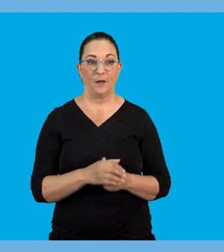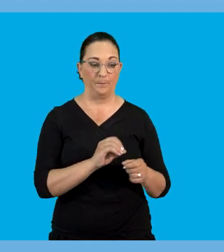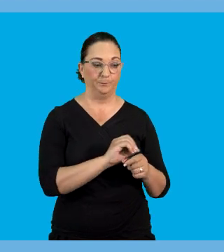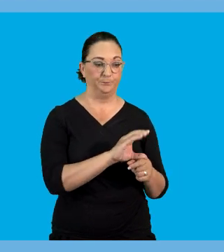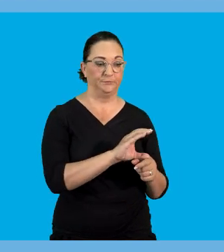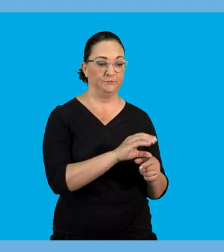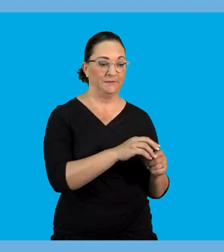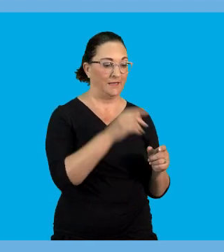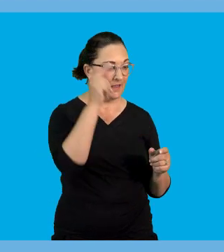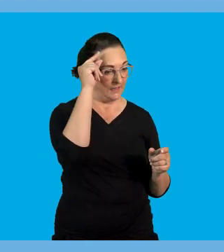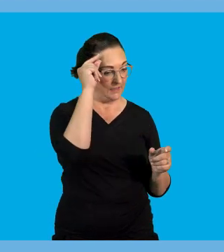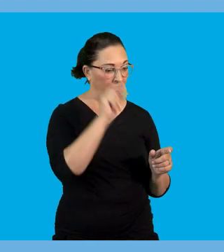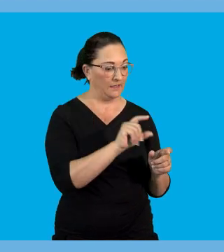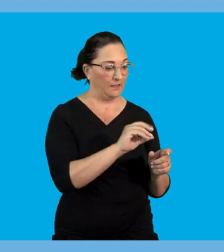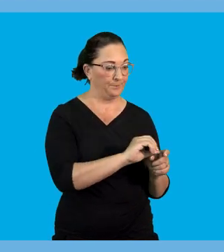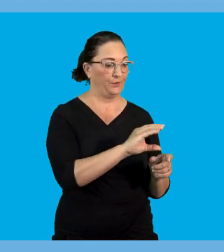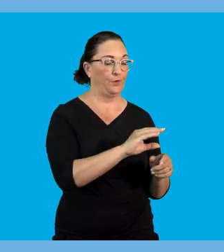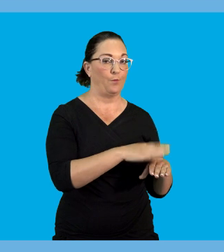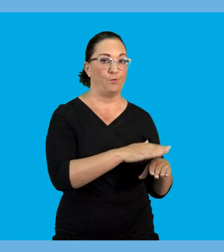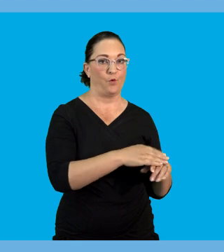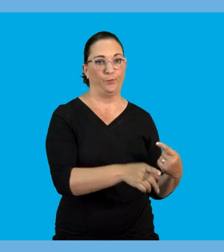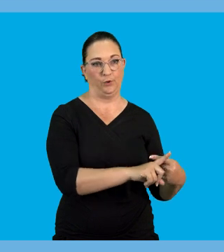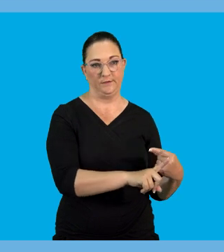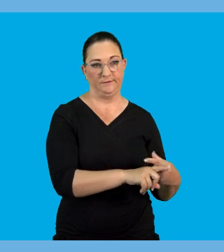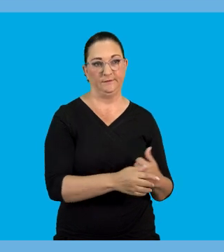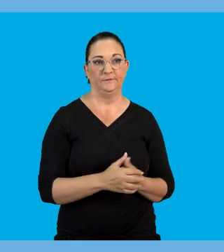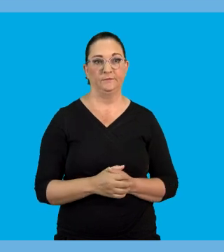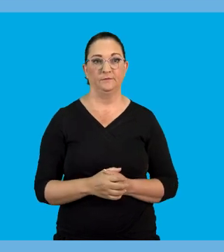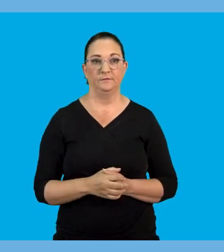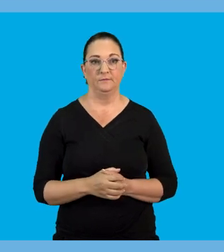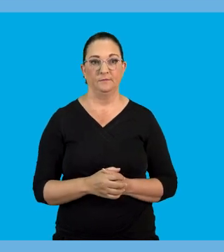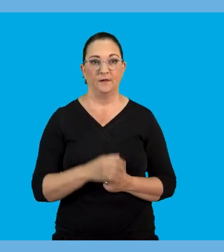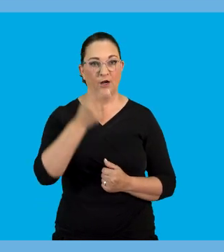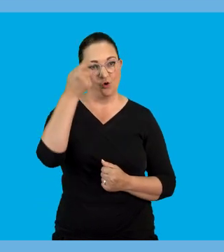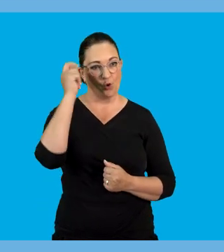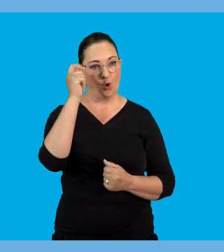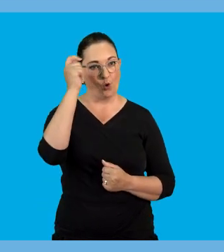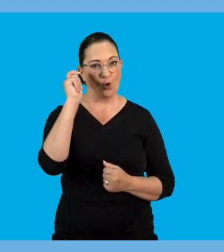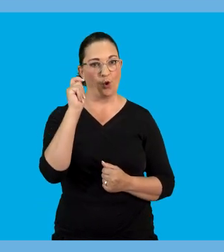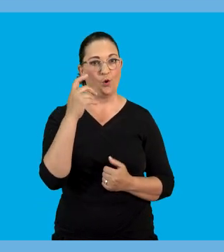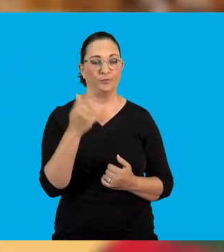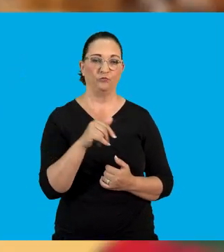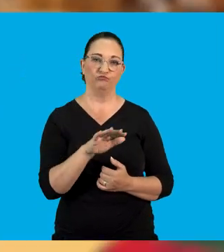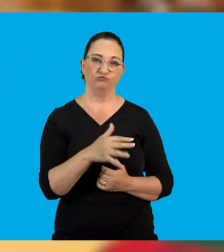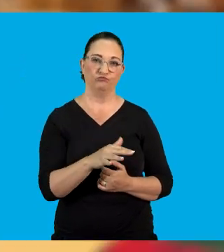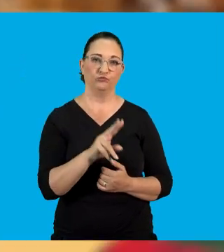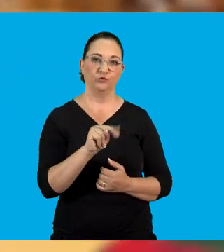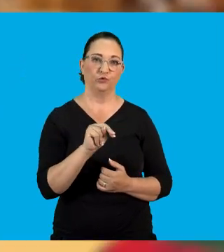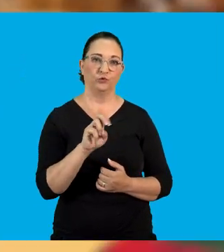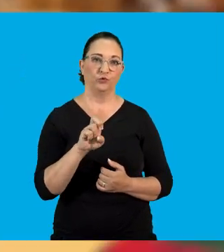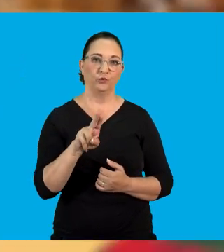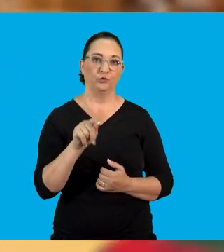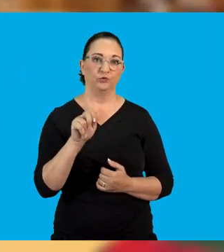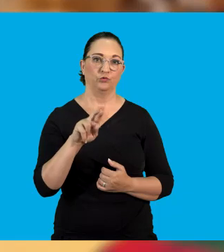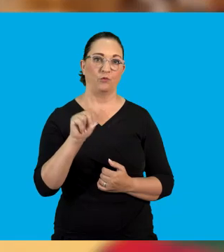charges. So if we are starting from a neutral substance, where the comb being neutrally charged and the hair also